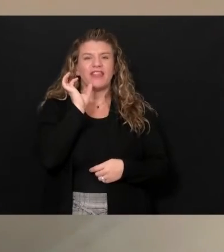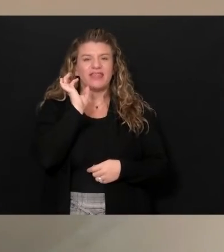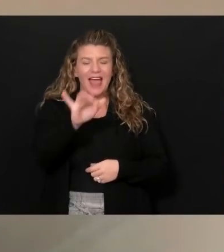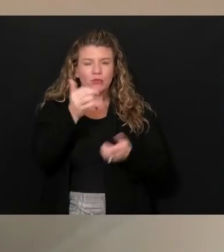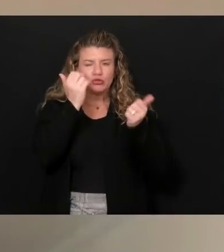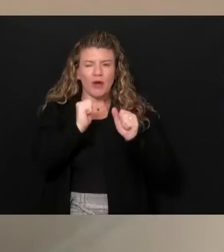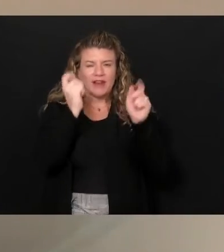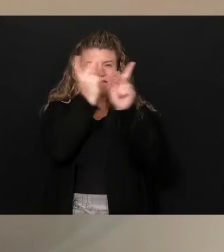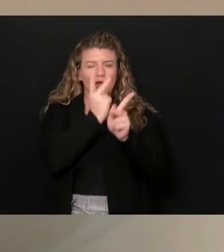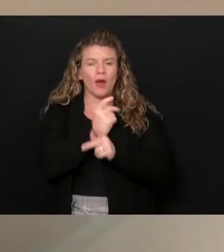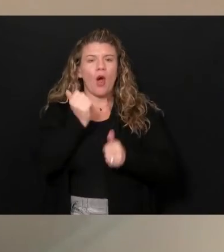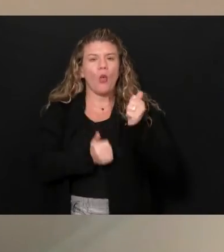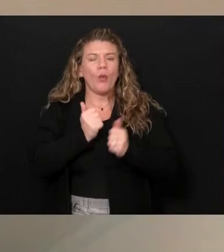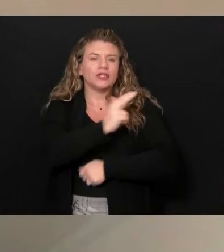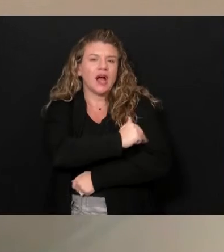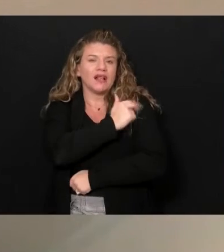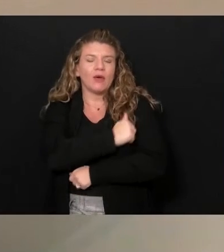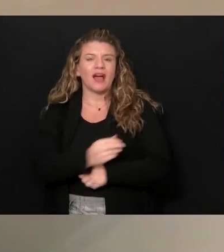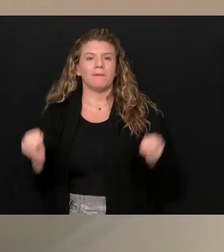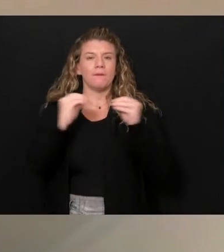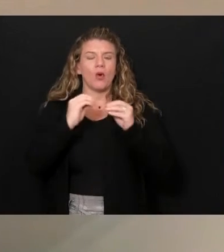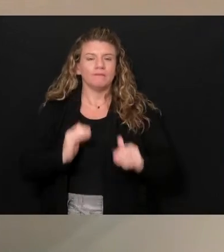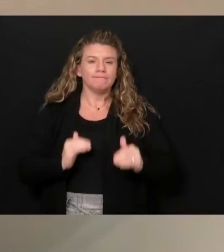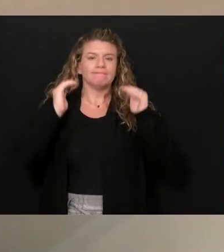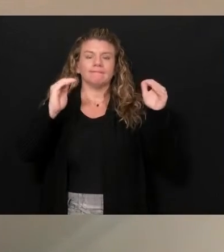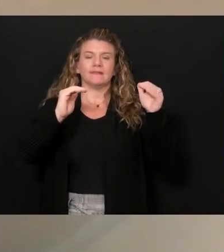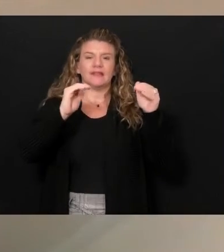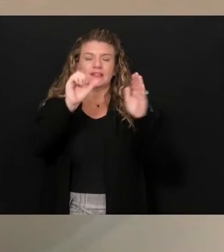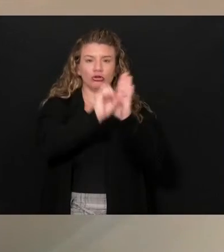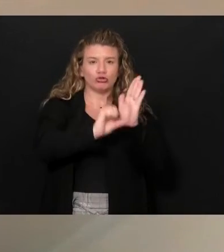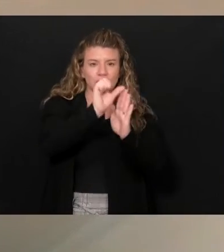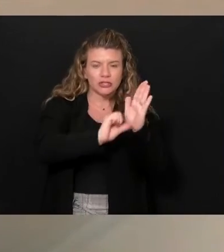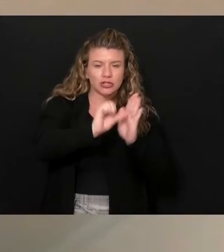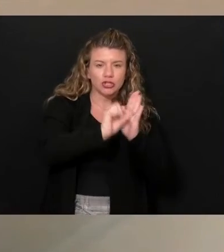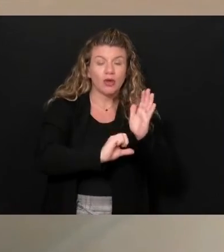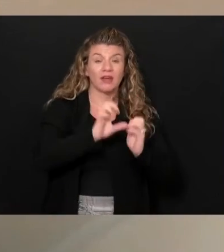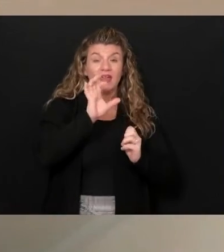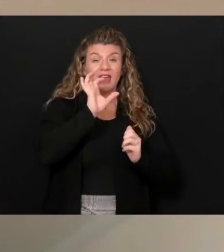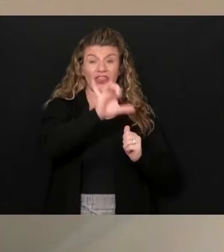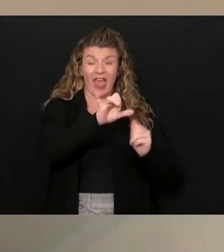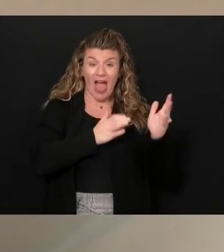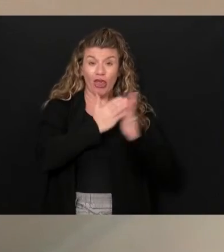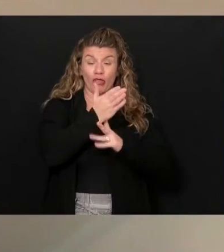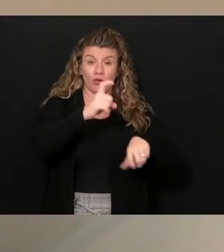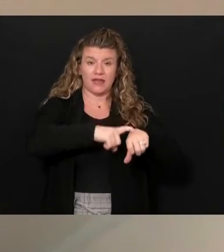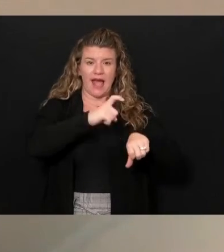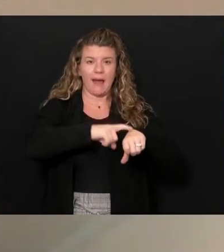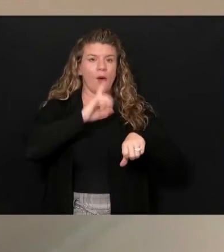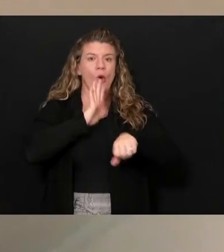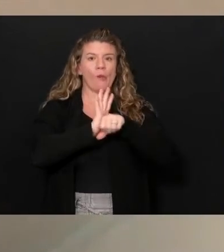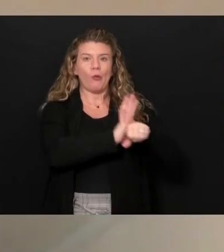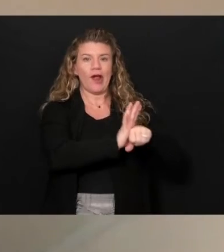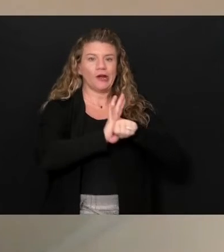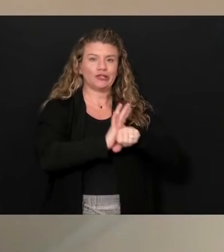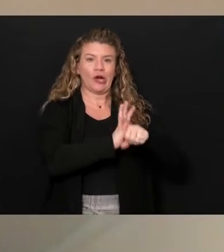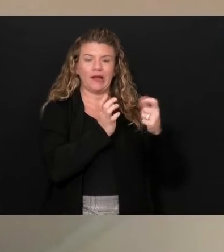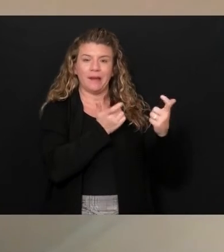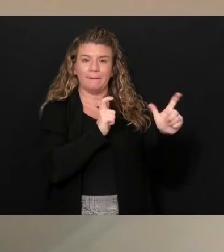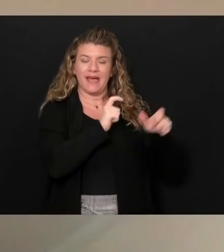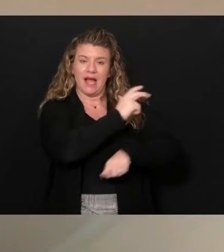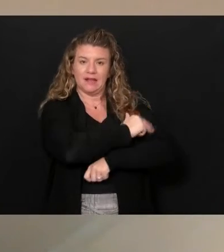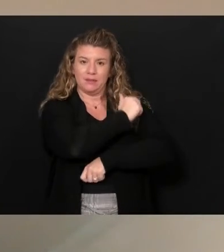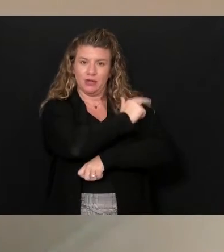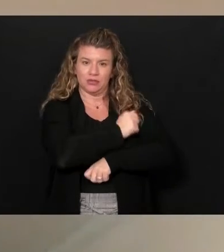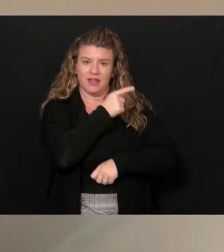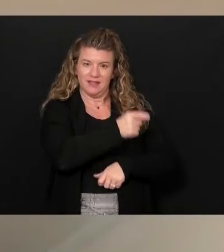hospitals that have more sophistication. That over time starts to pressure those larger hospitals